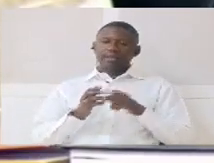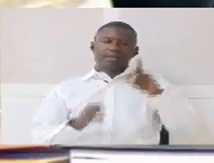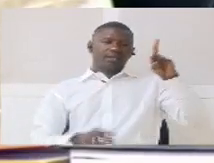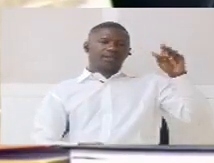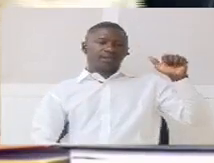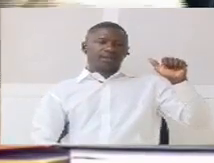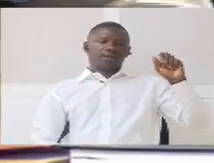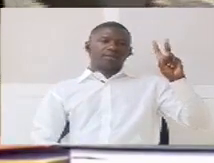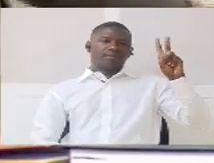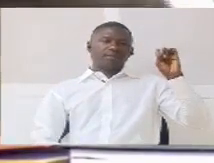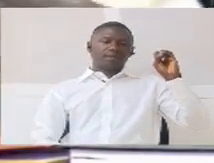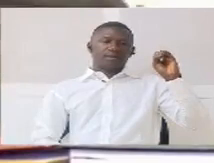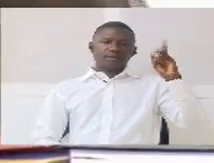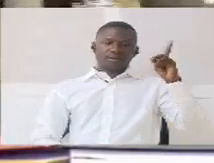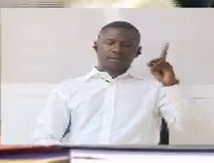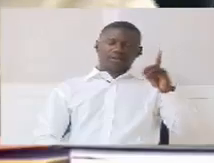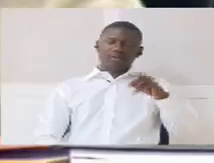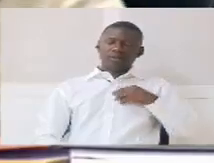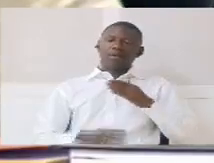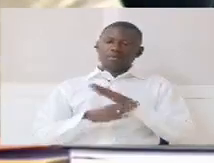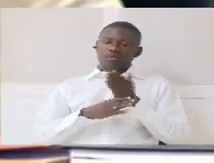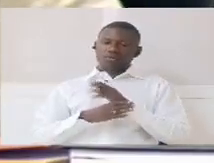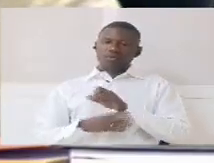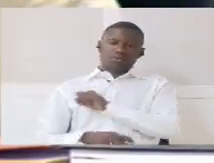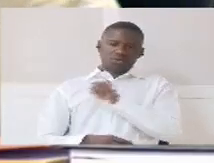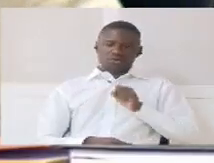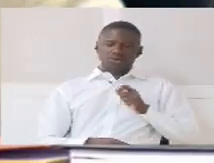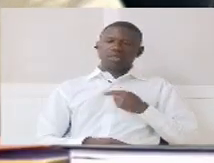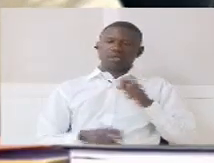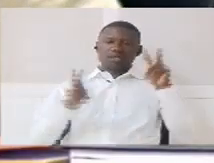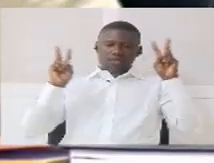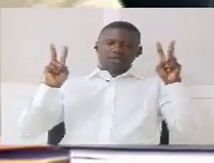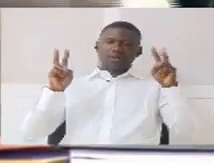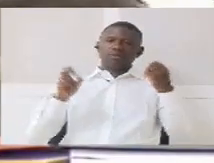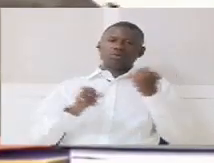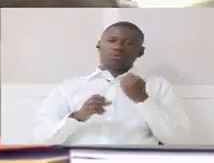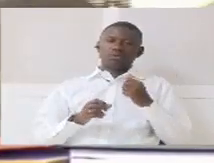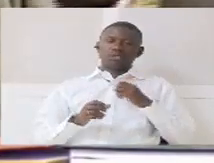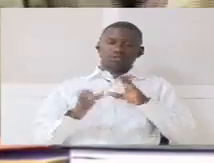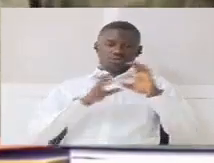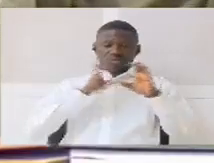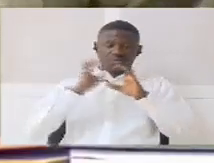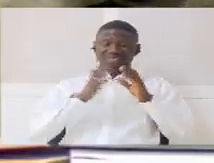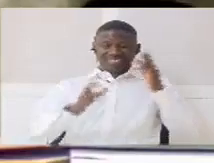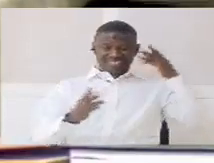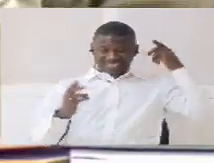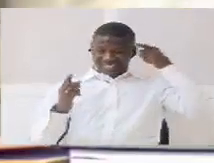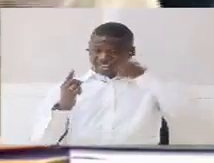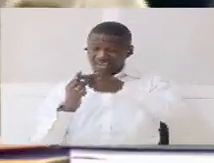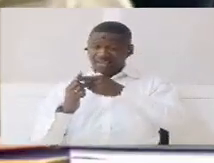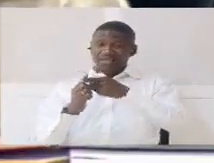us and Yaya. Because David communicated to us directly. David was the one that communicated directly to us. And